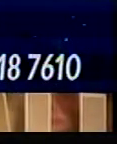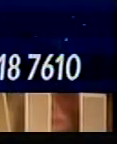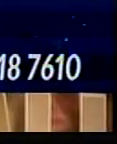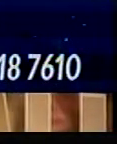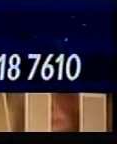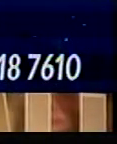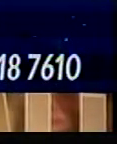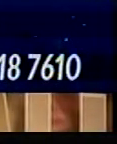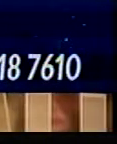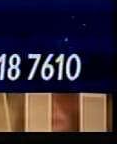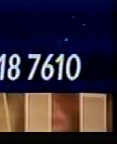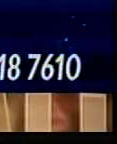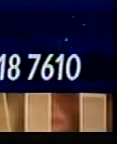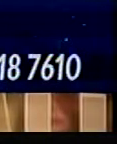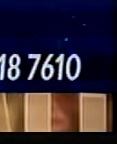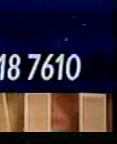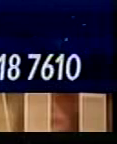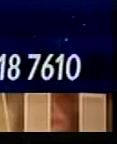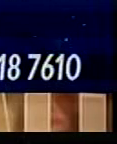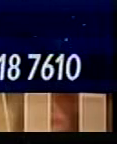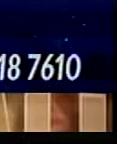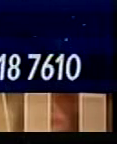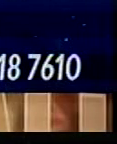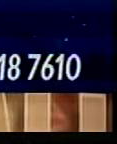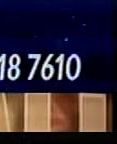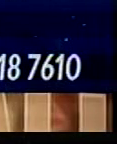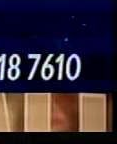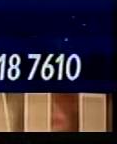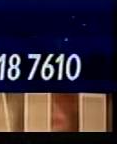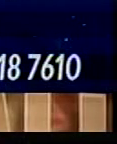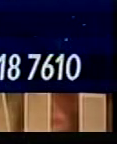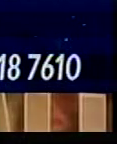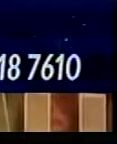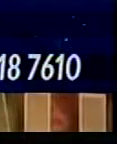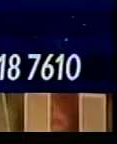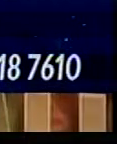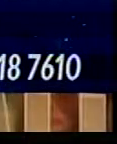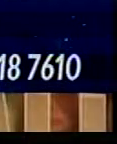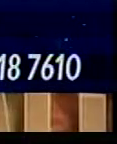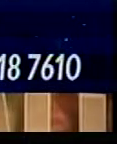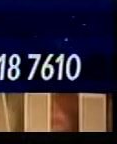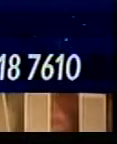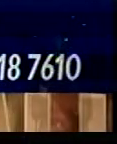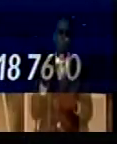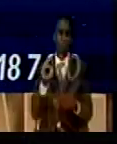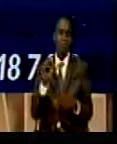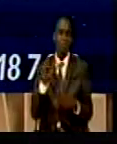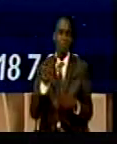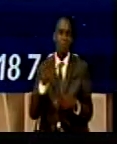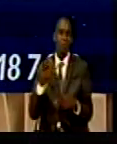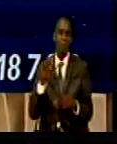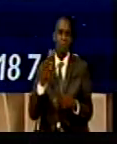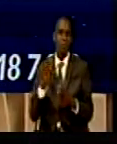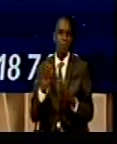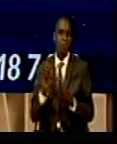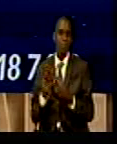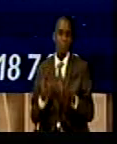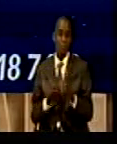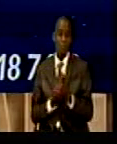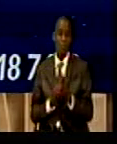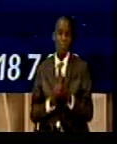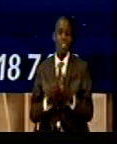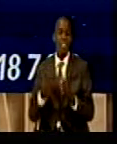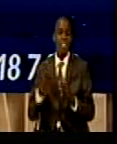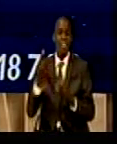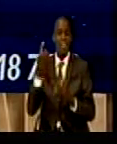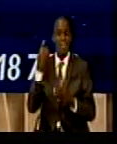I'm from Nasarawa State, Karo region. It was last April